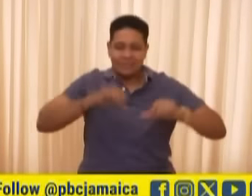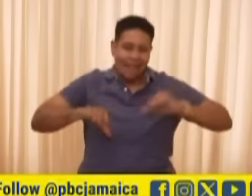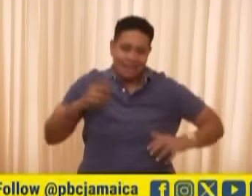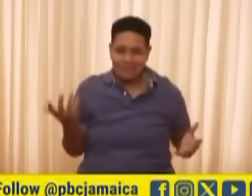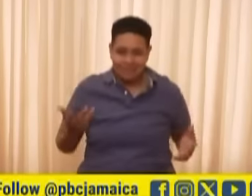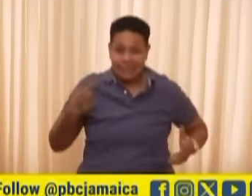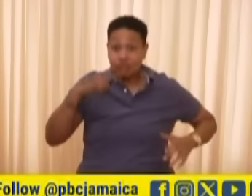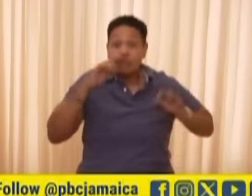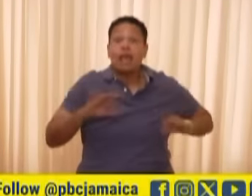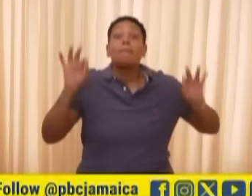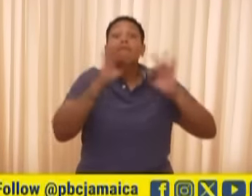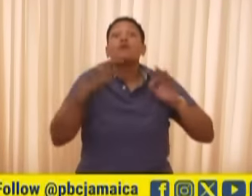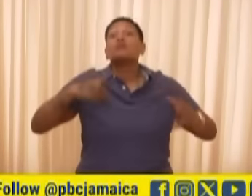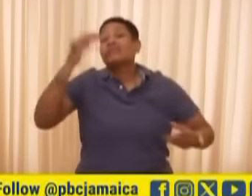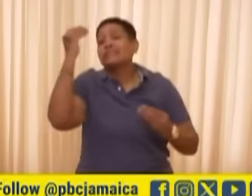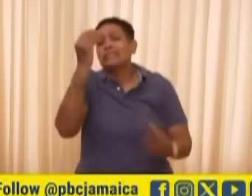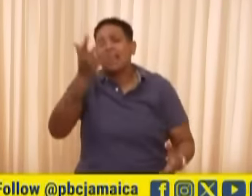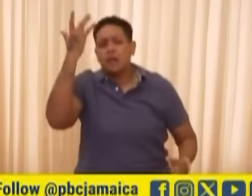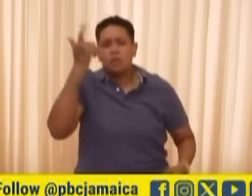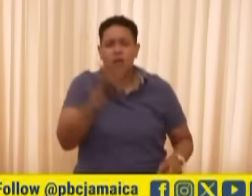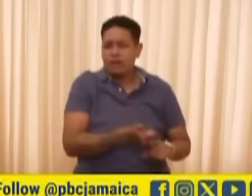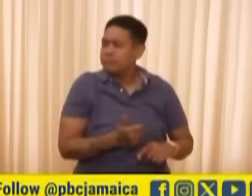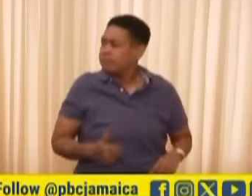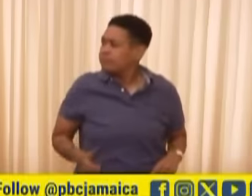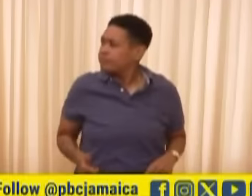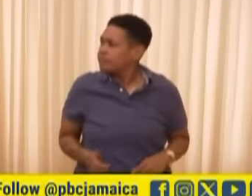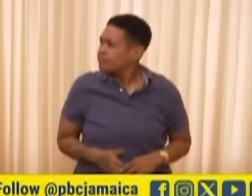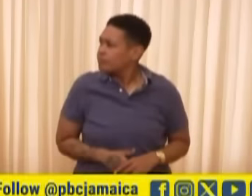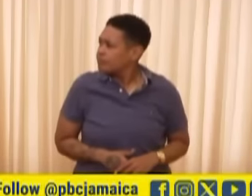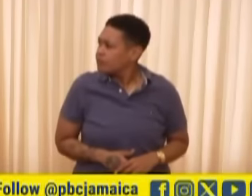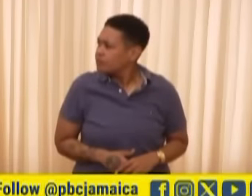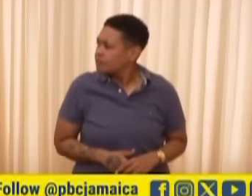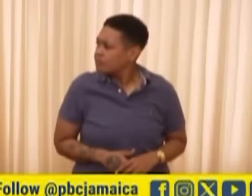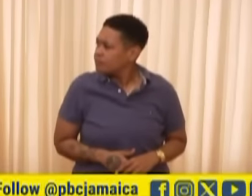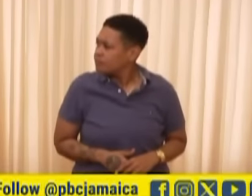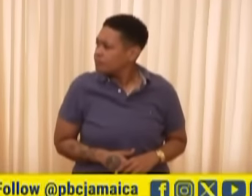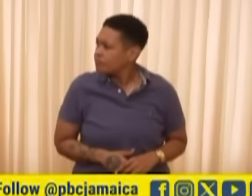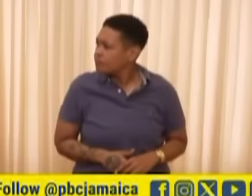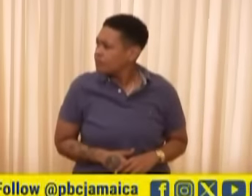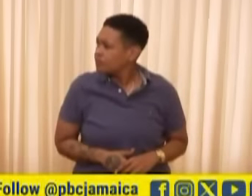very important that we say this because in the